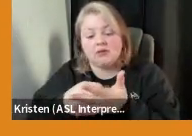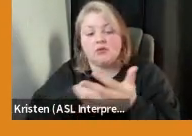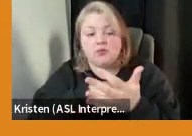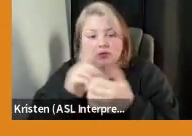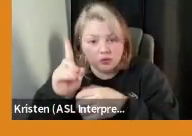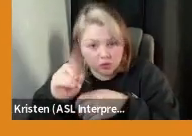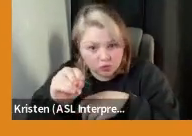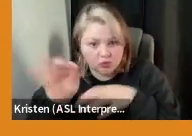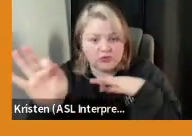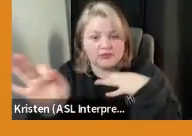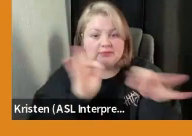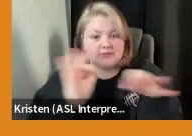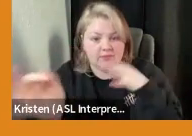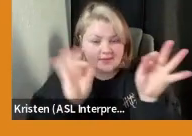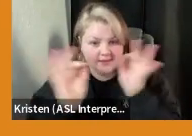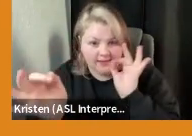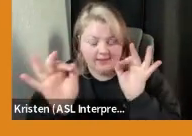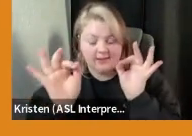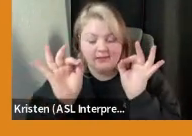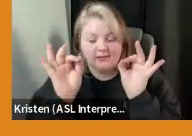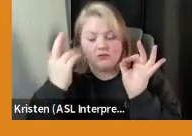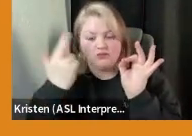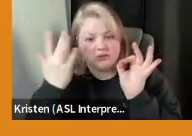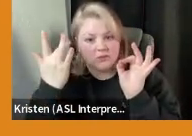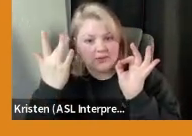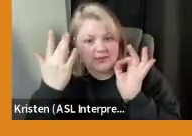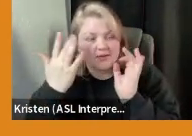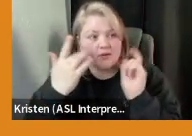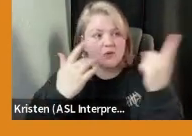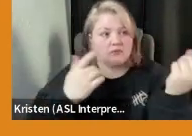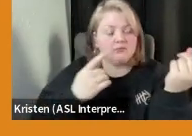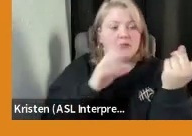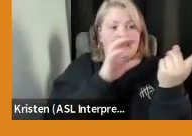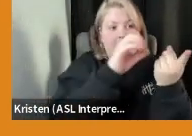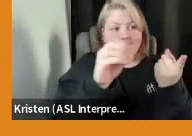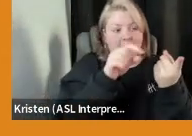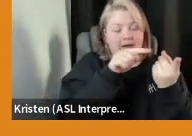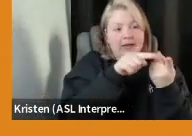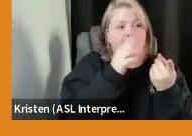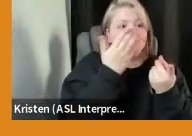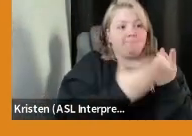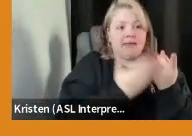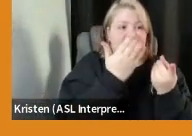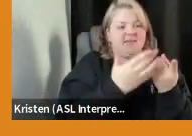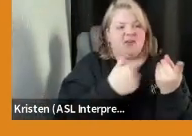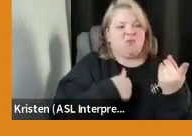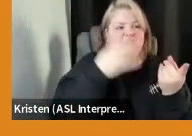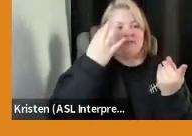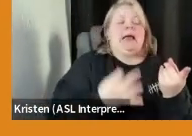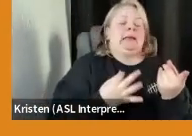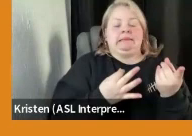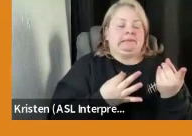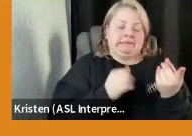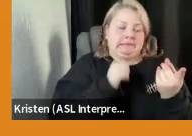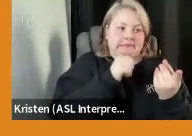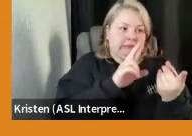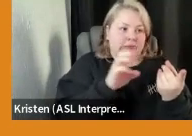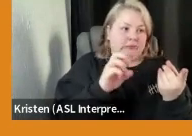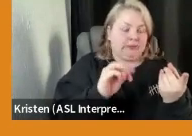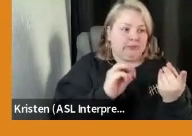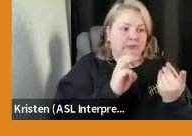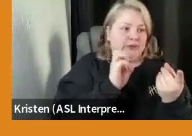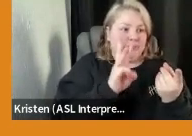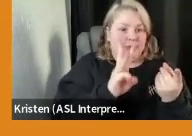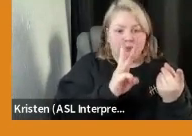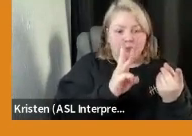explanation of reasons for why an organization might not be renewed. If we